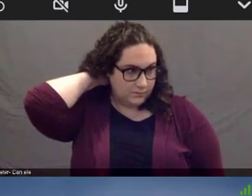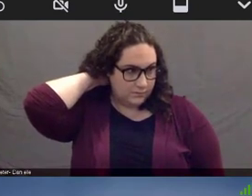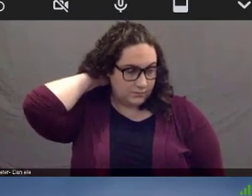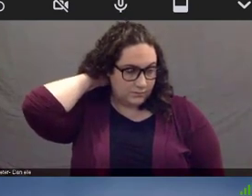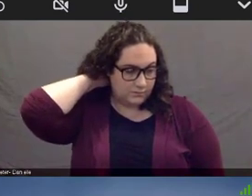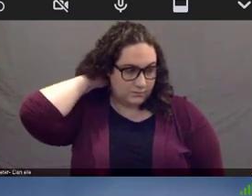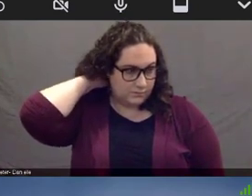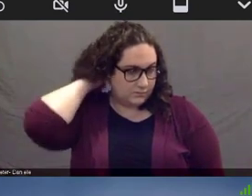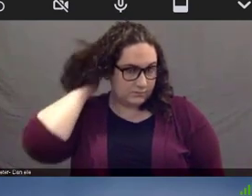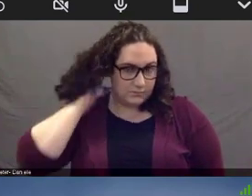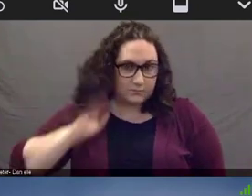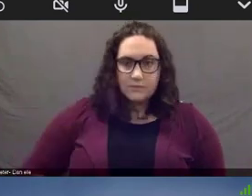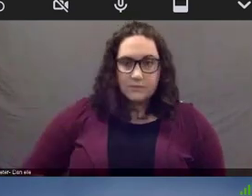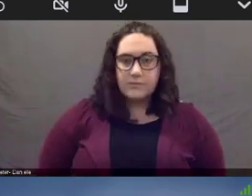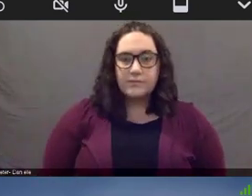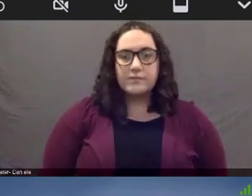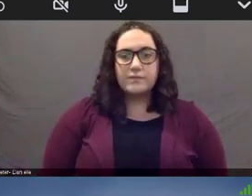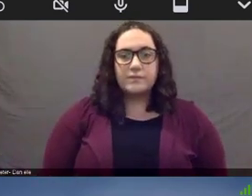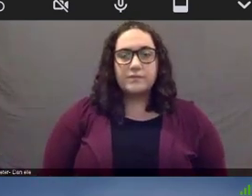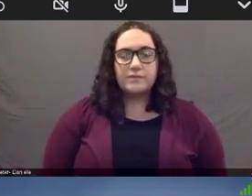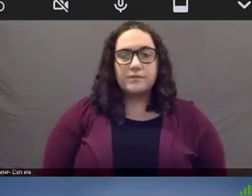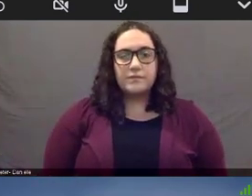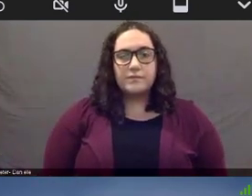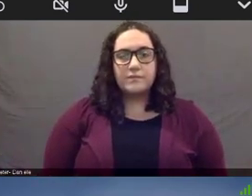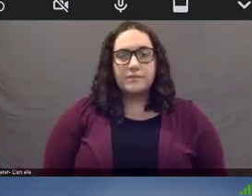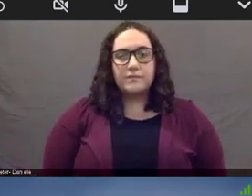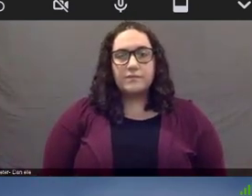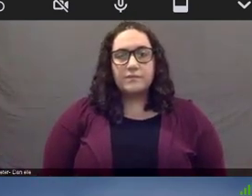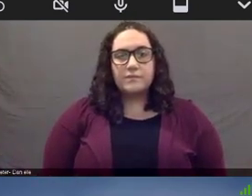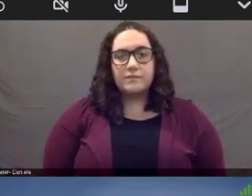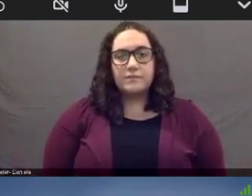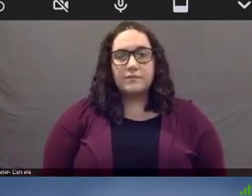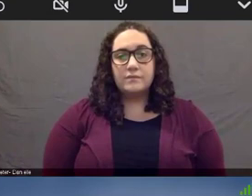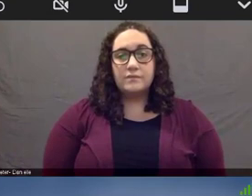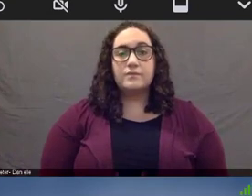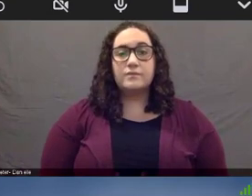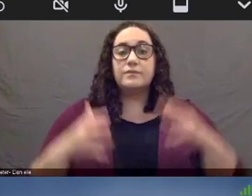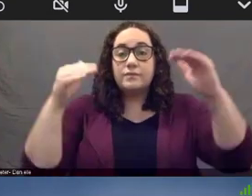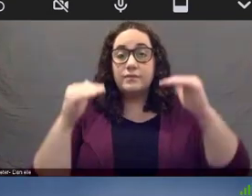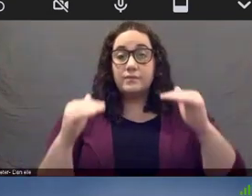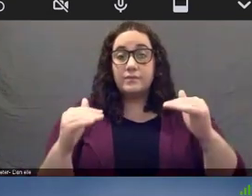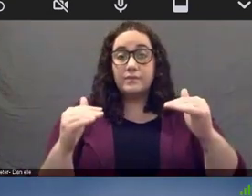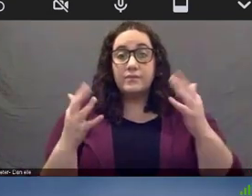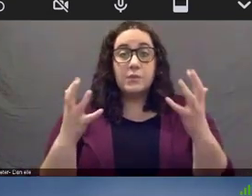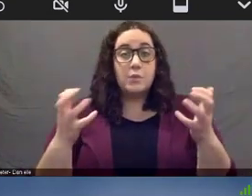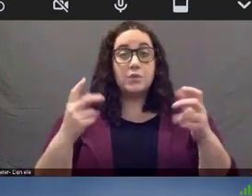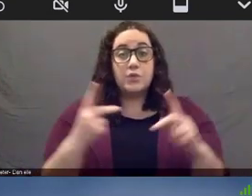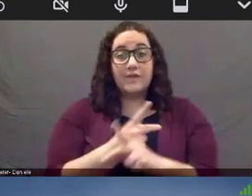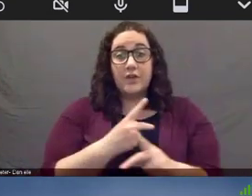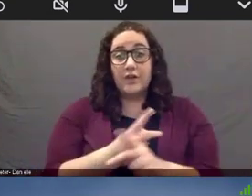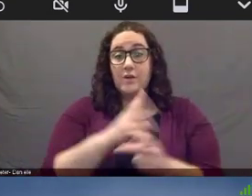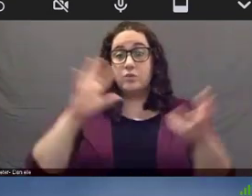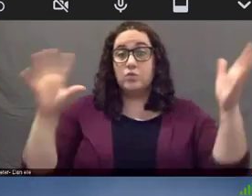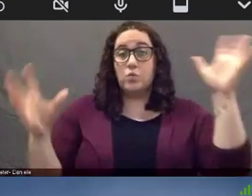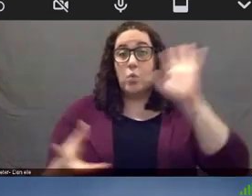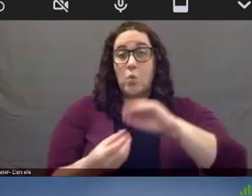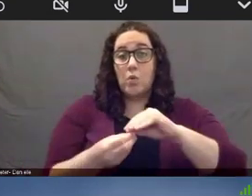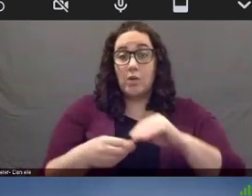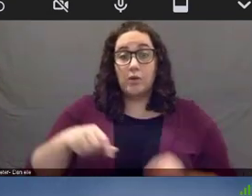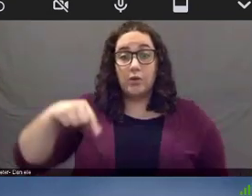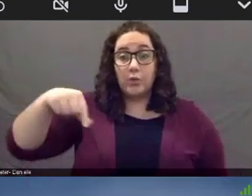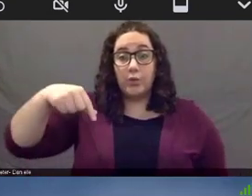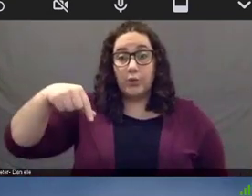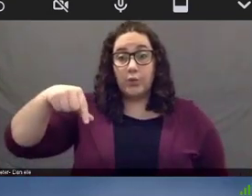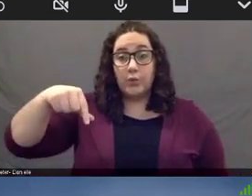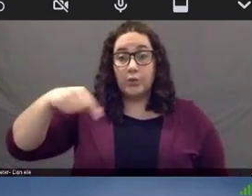Right? So if we also want to find the total heat transferred, then if we know the temperature difference at whatever time